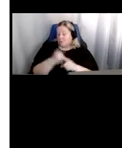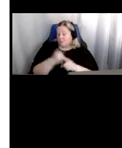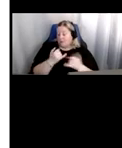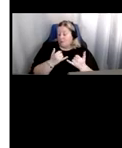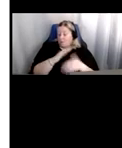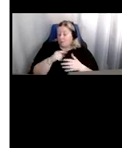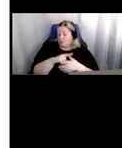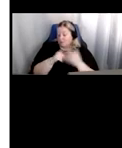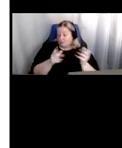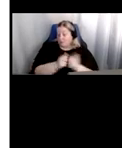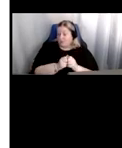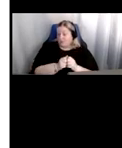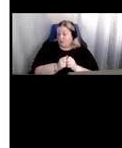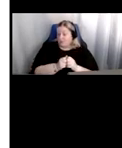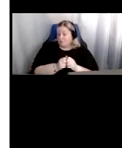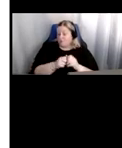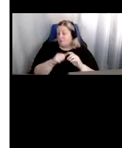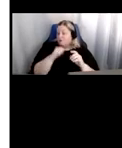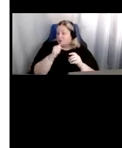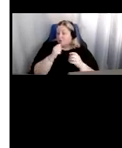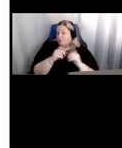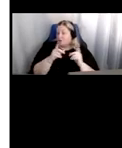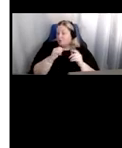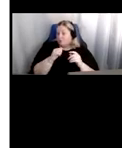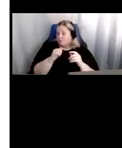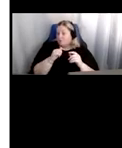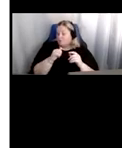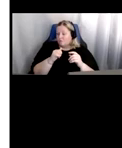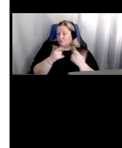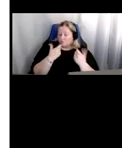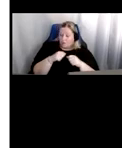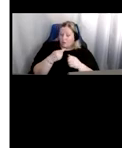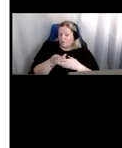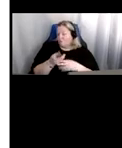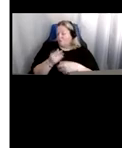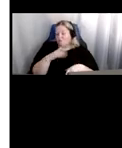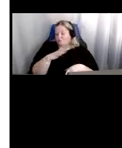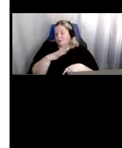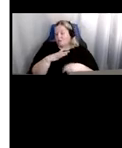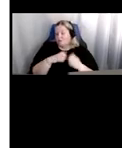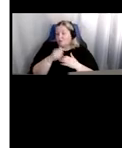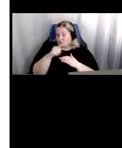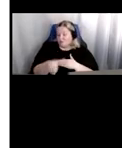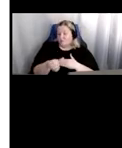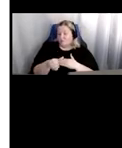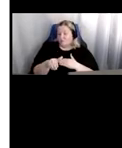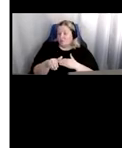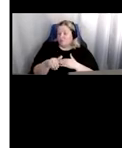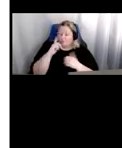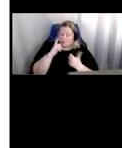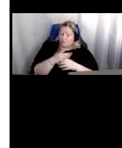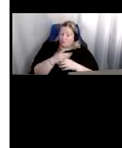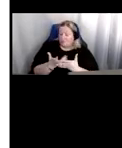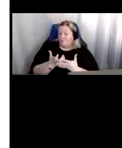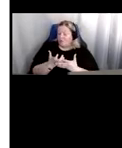of those things together, but obviously you don't have to try them all. So if you're just interested in trying a few of the things, that's fine. We'll still ship them to you, and then you can try those things